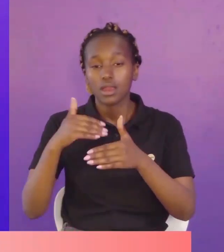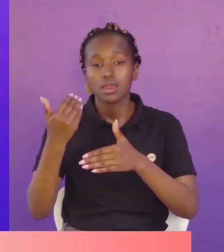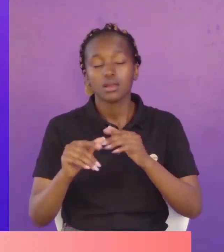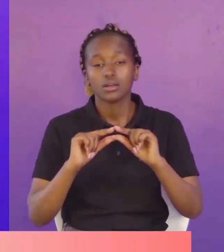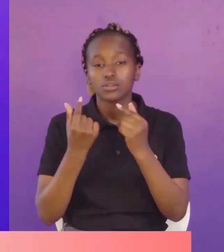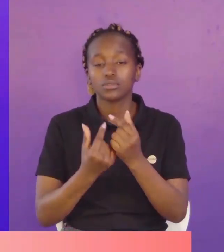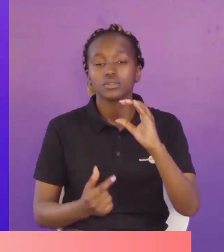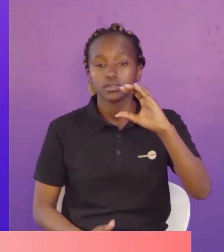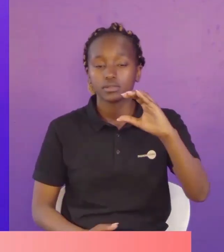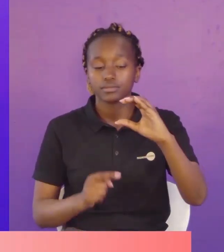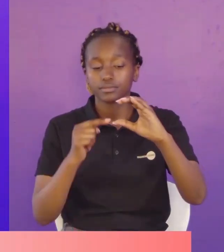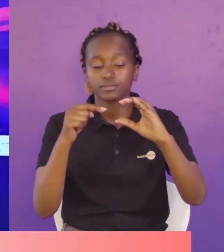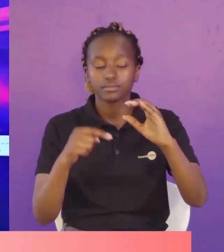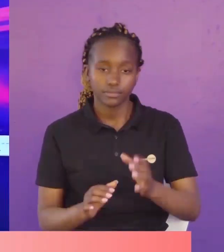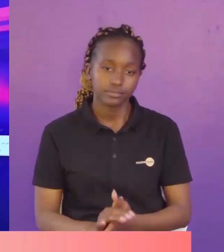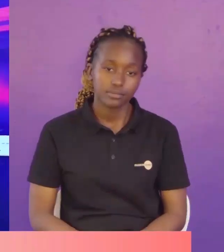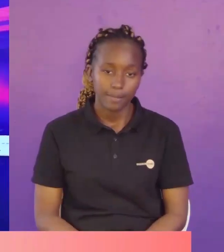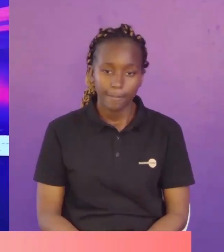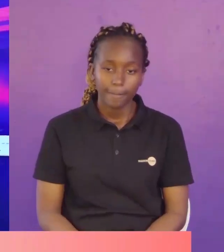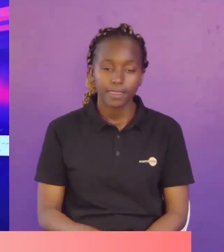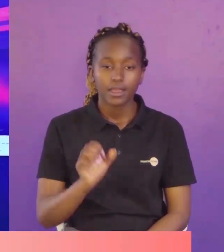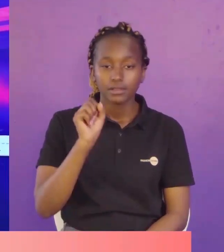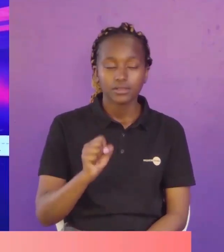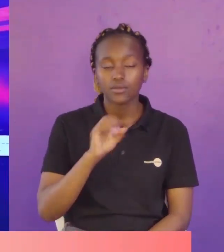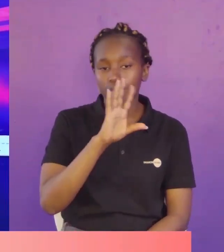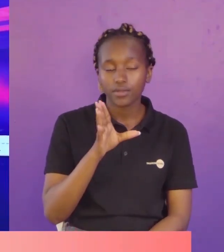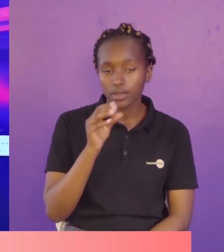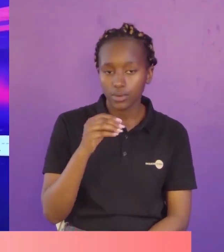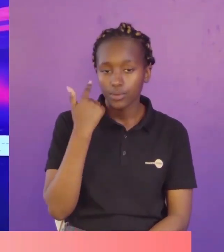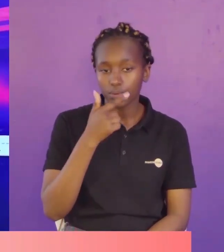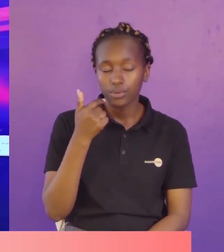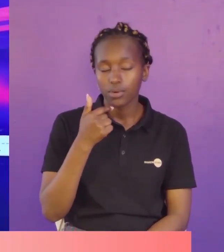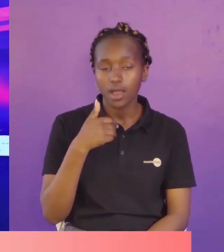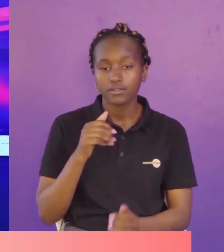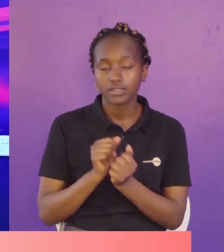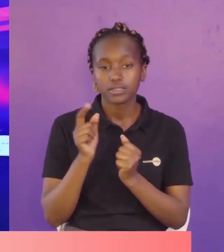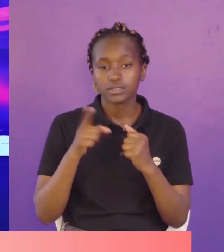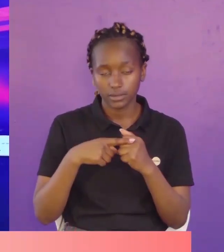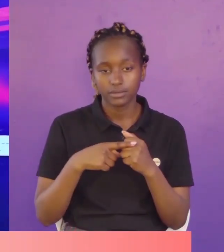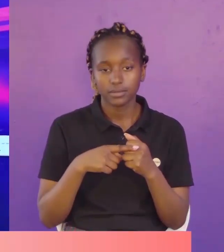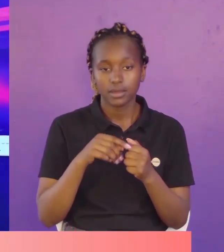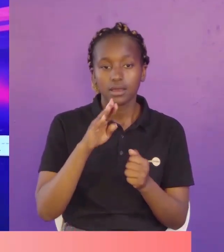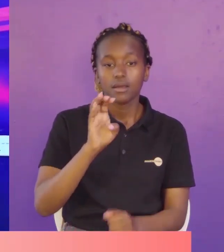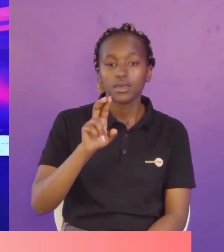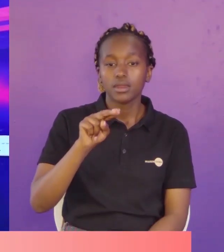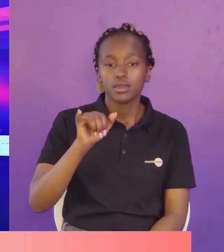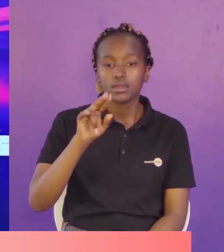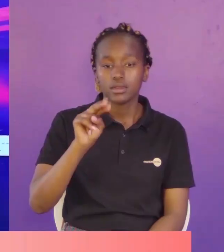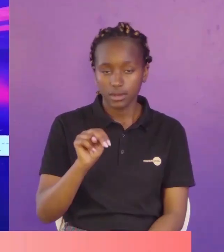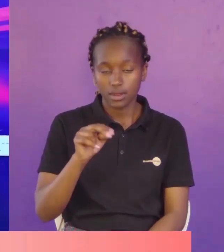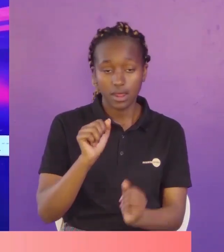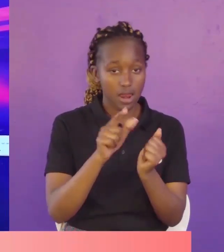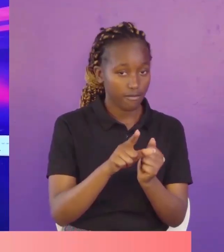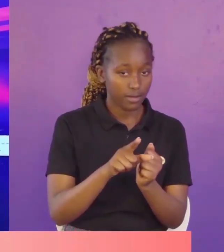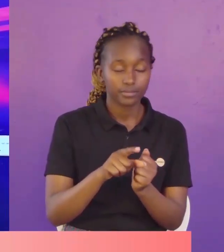Group C, whereby we have South Africa. They are leading with 16 points. We have Benin. They have 11